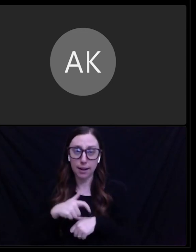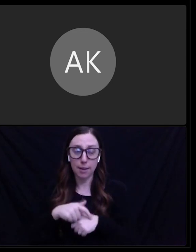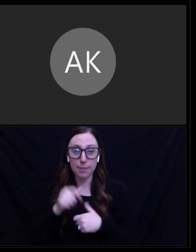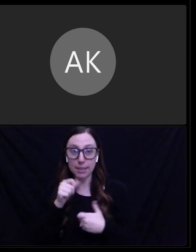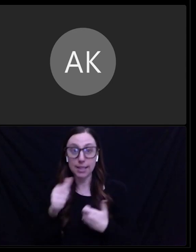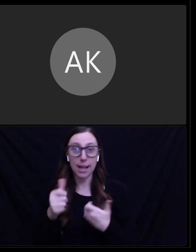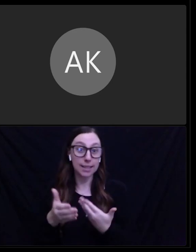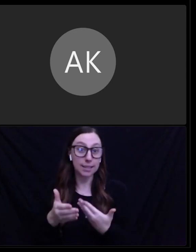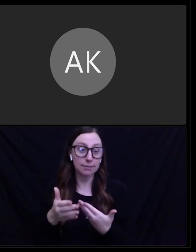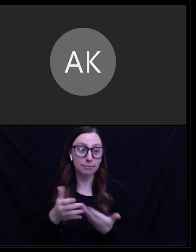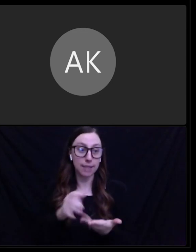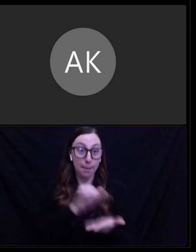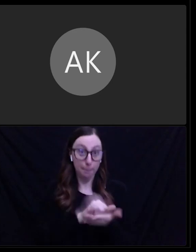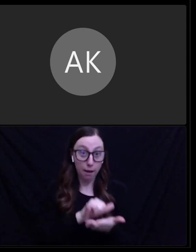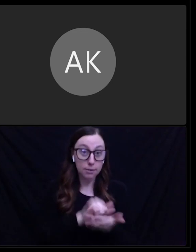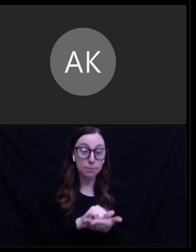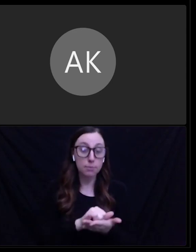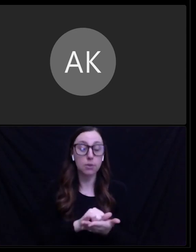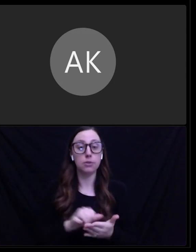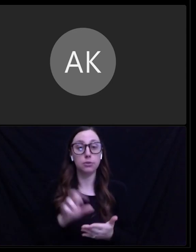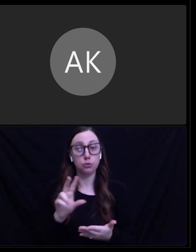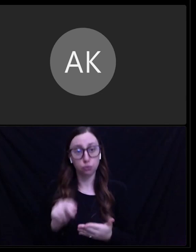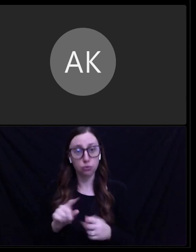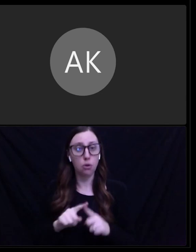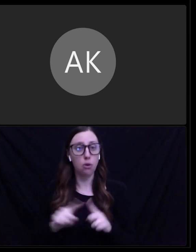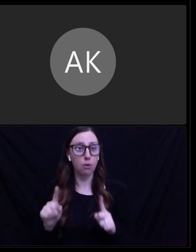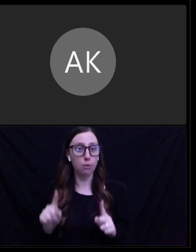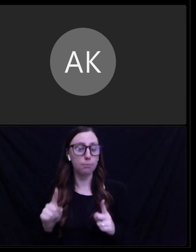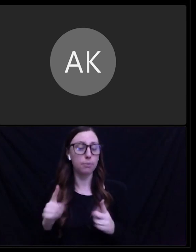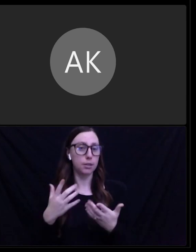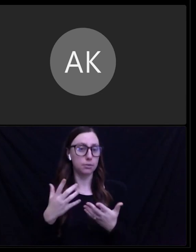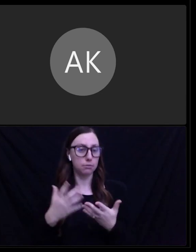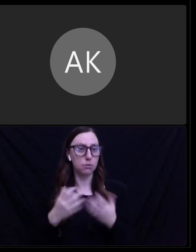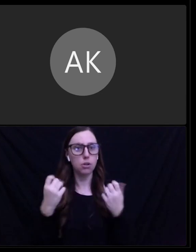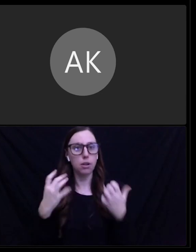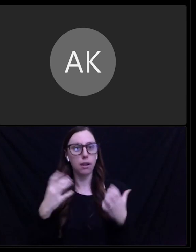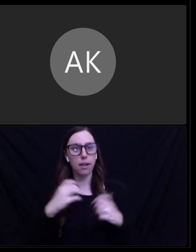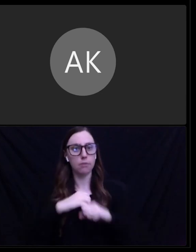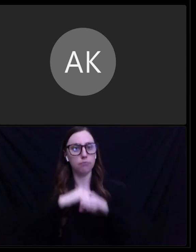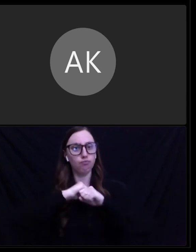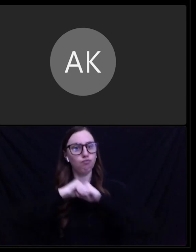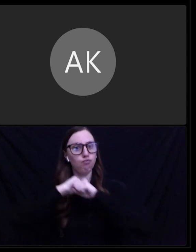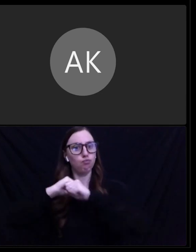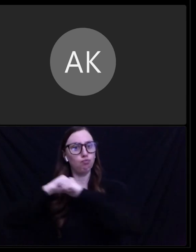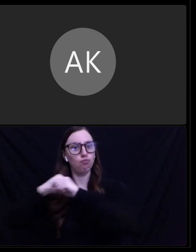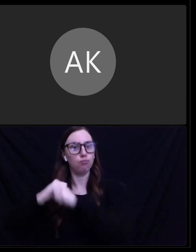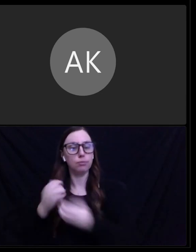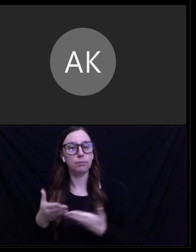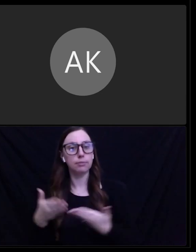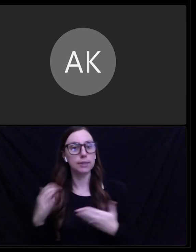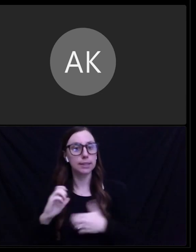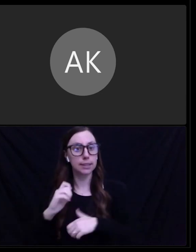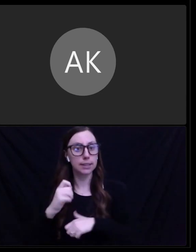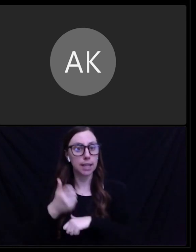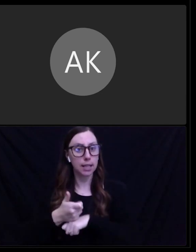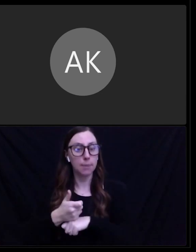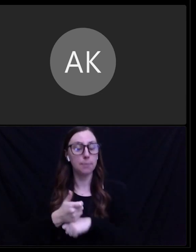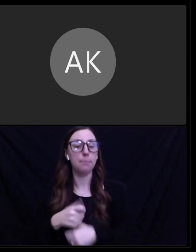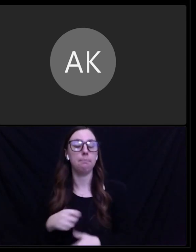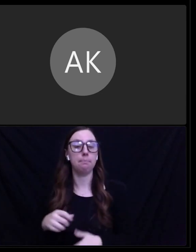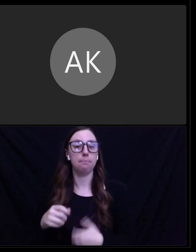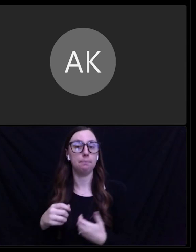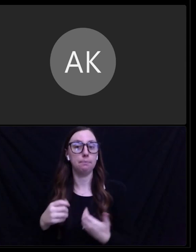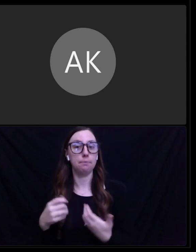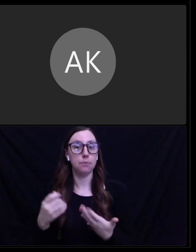it's an impossibility. It's that there are significant safeguards, and more importantly, safeguards in depth. So